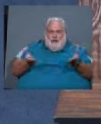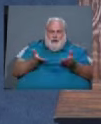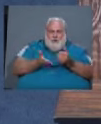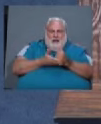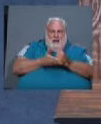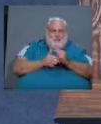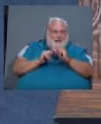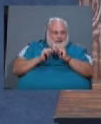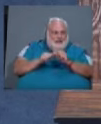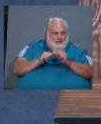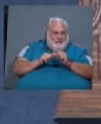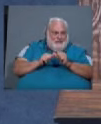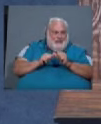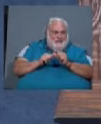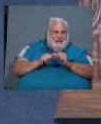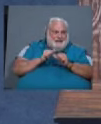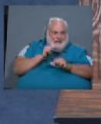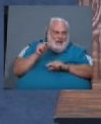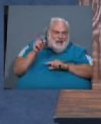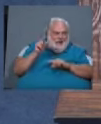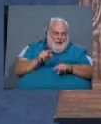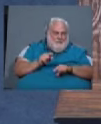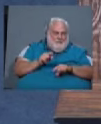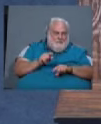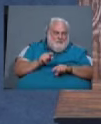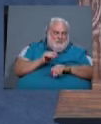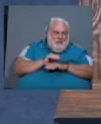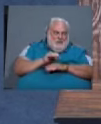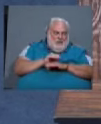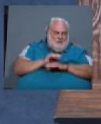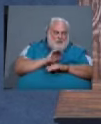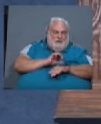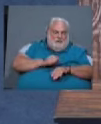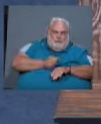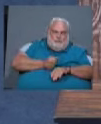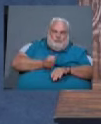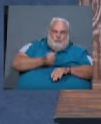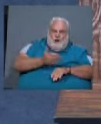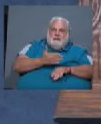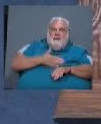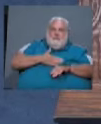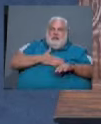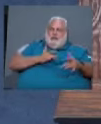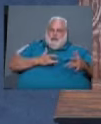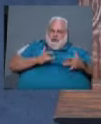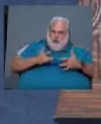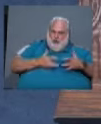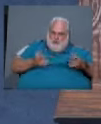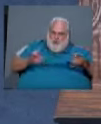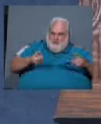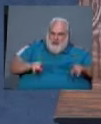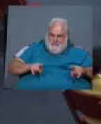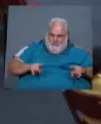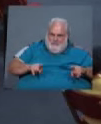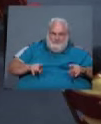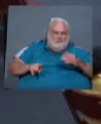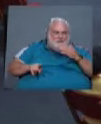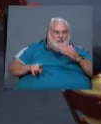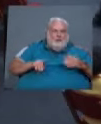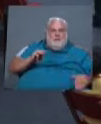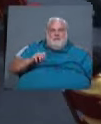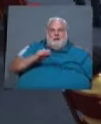could not come tonight to express my concerns about what's happening. Thank you. Thank you, Ms.